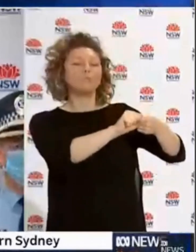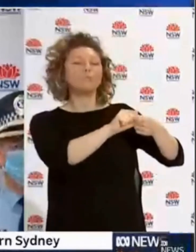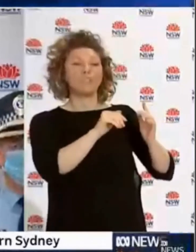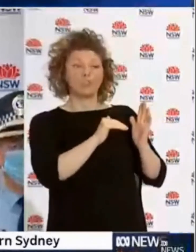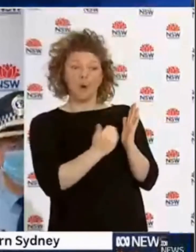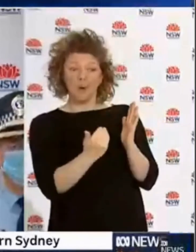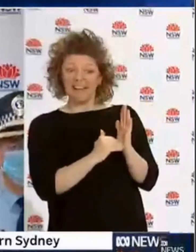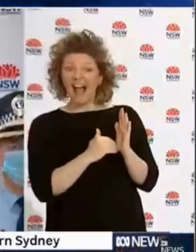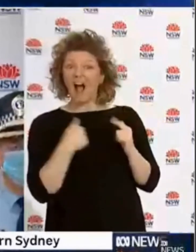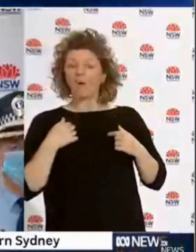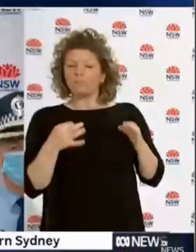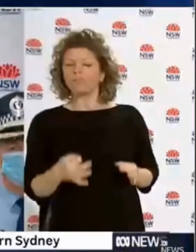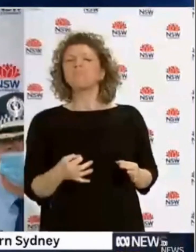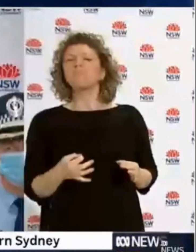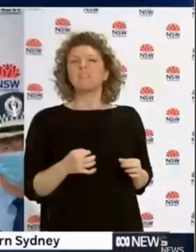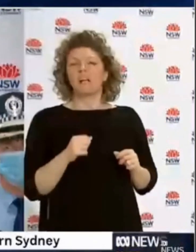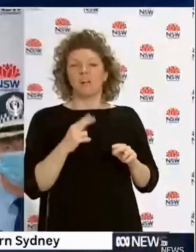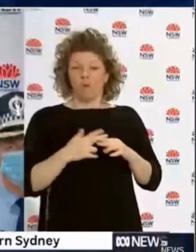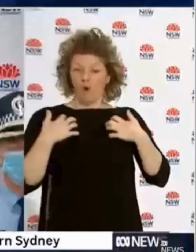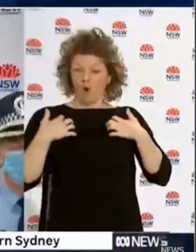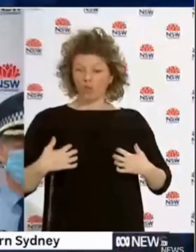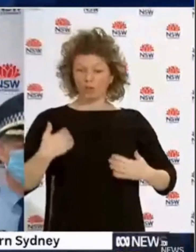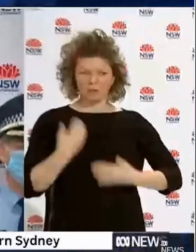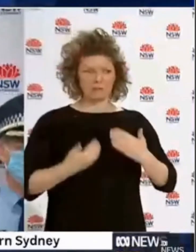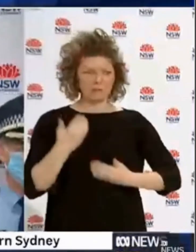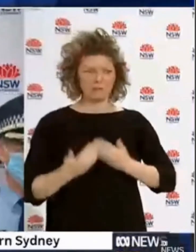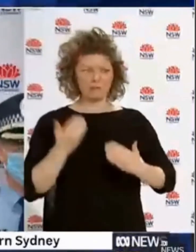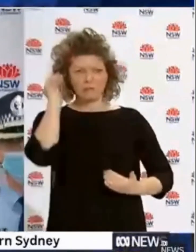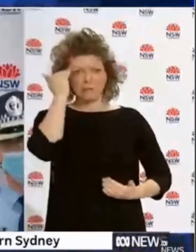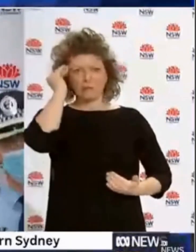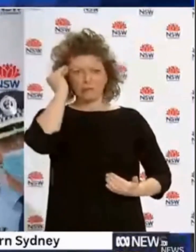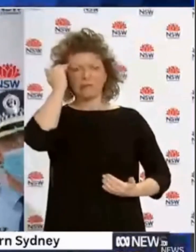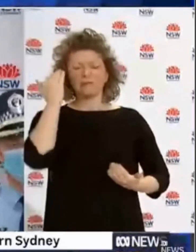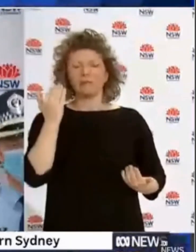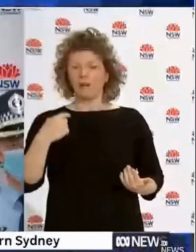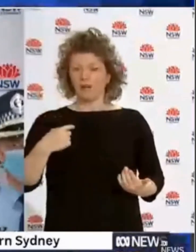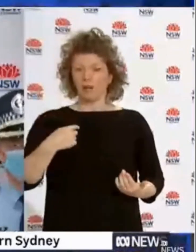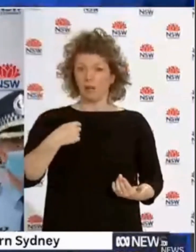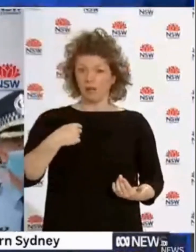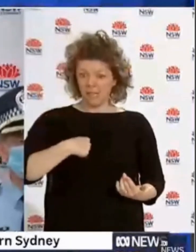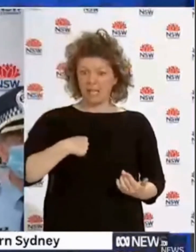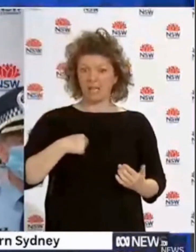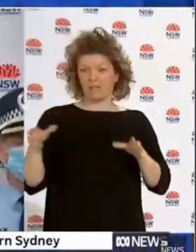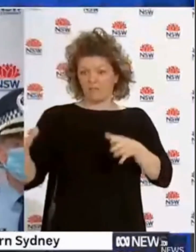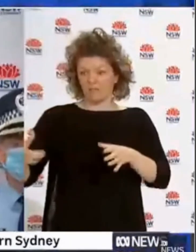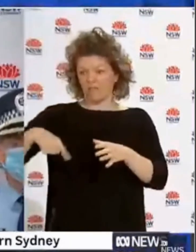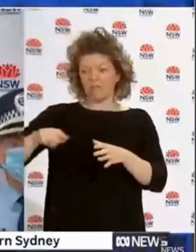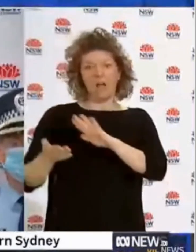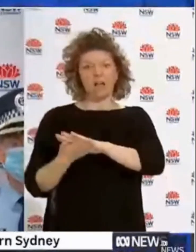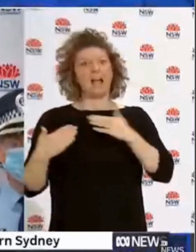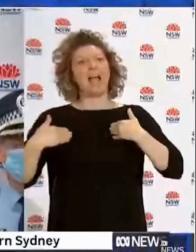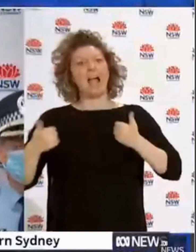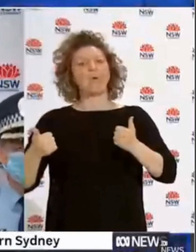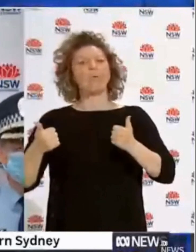that this was an operational matter. It wasn't determined by me as the health minister. It was obviously an operational matter by the ministry and